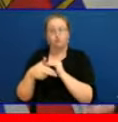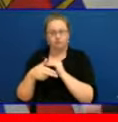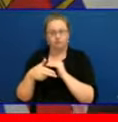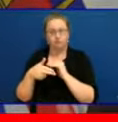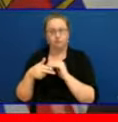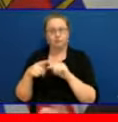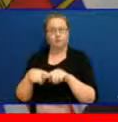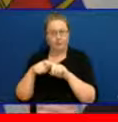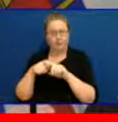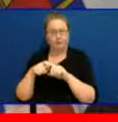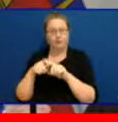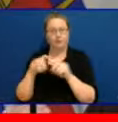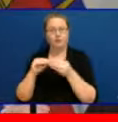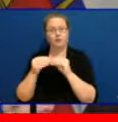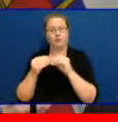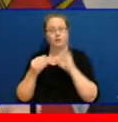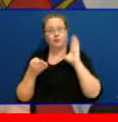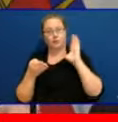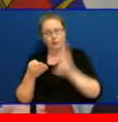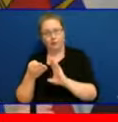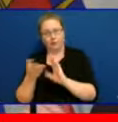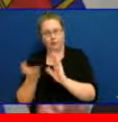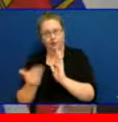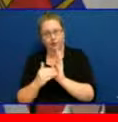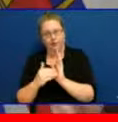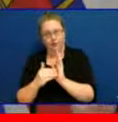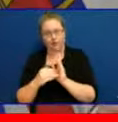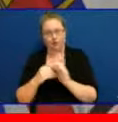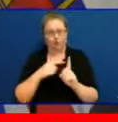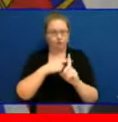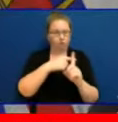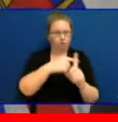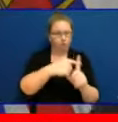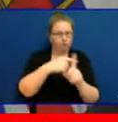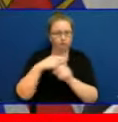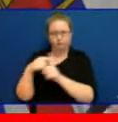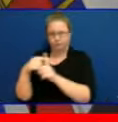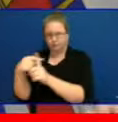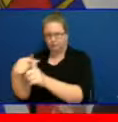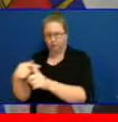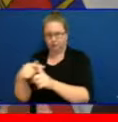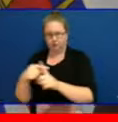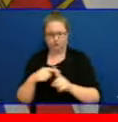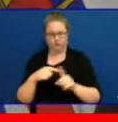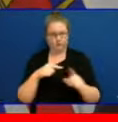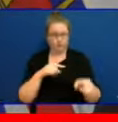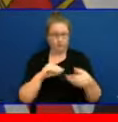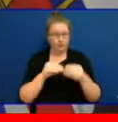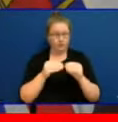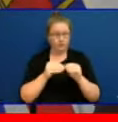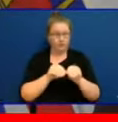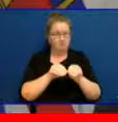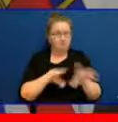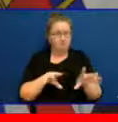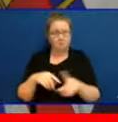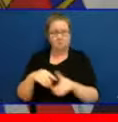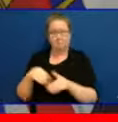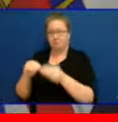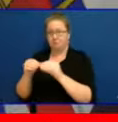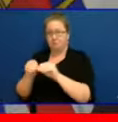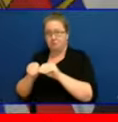can get the numbers back down to a place where we can manage again, and we can target those places where we're